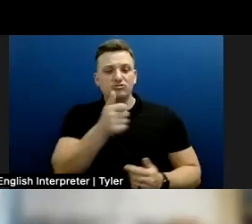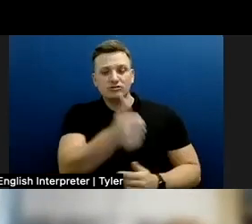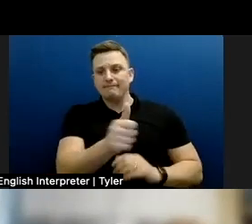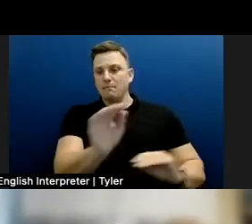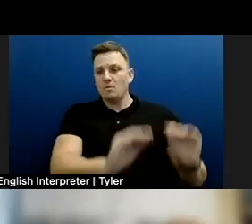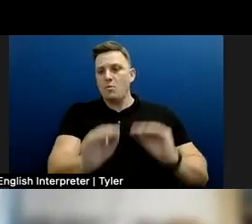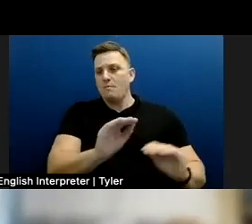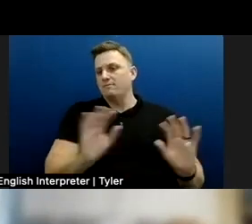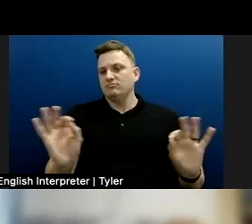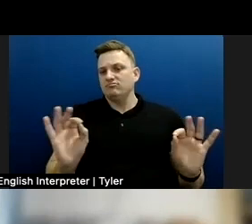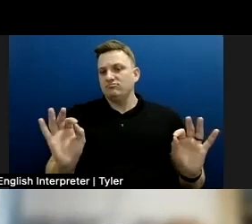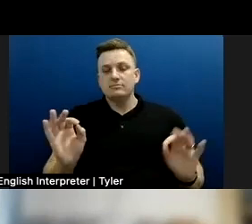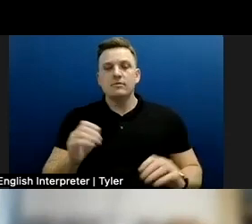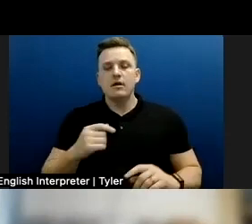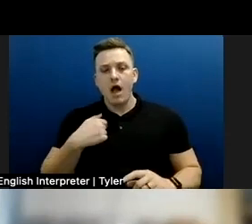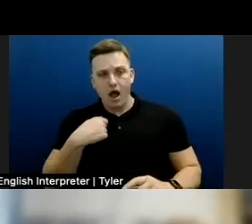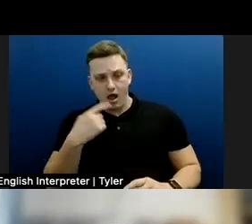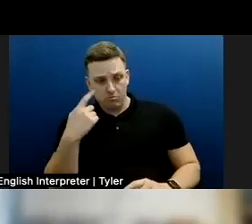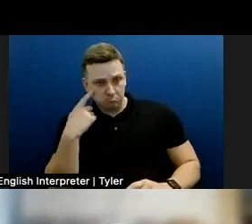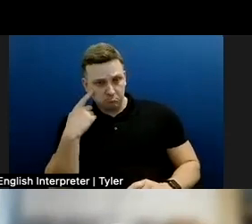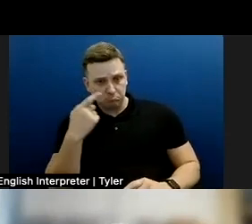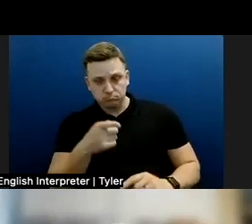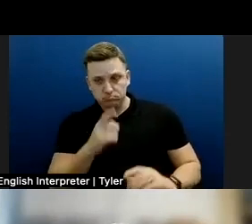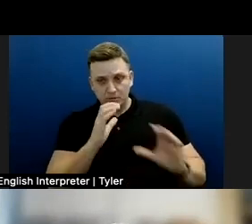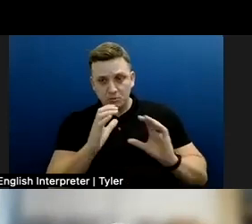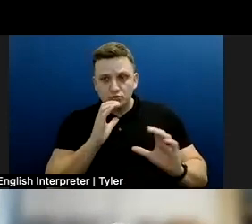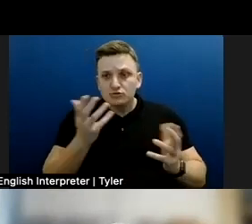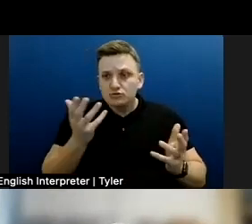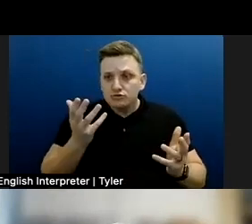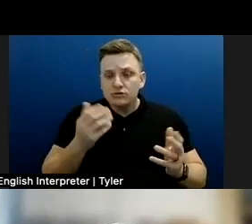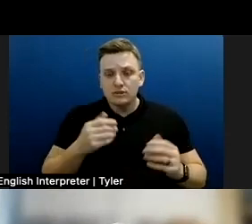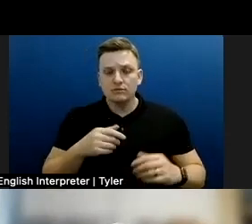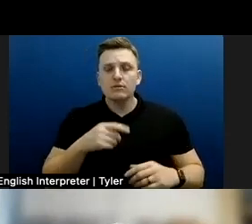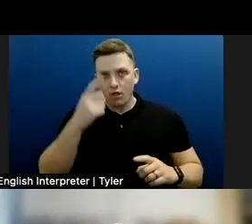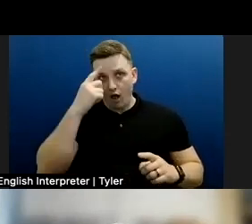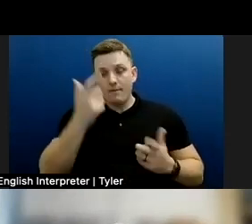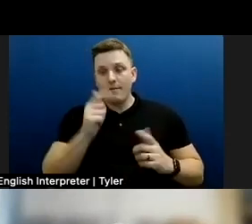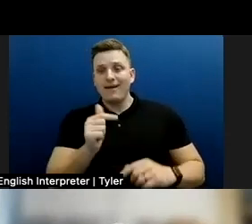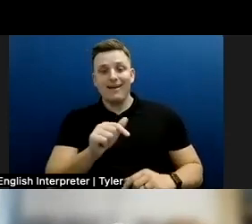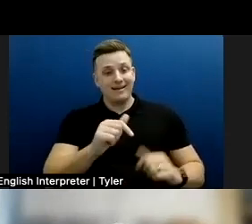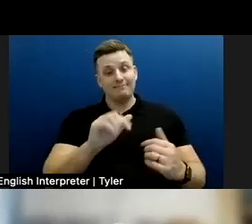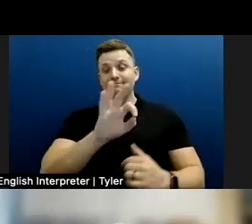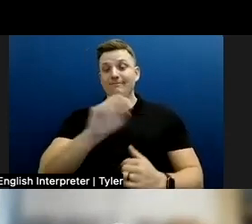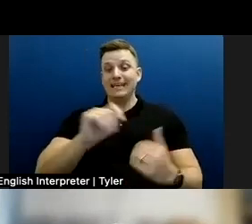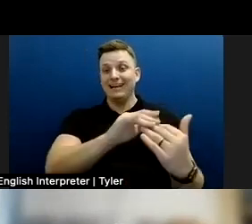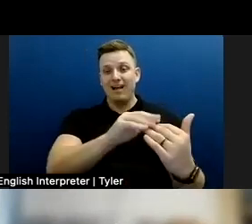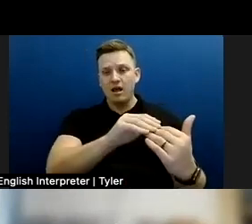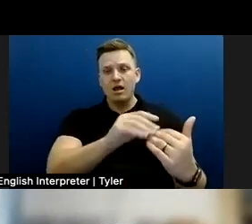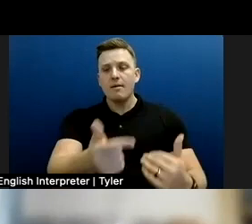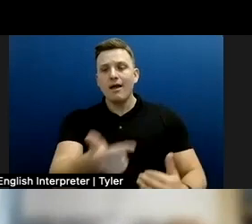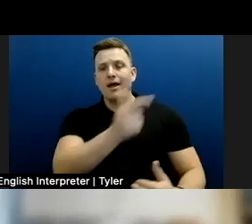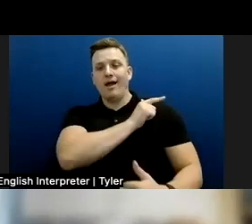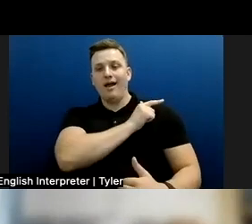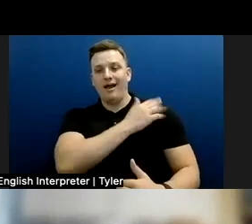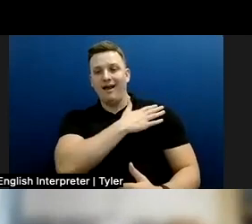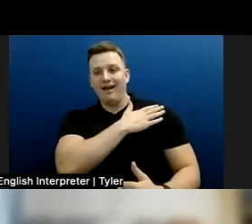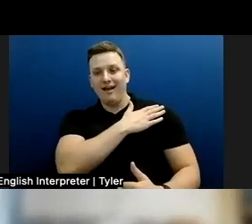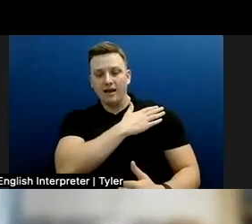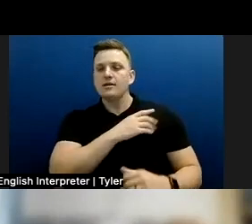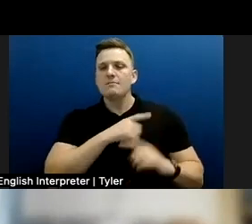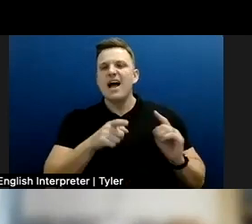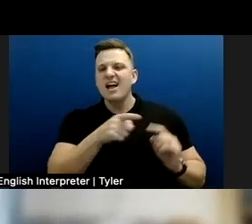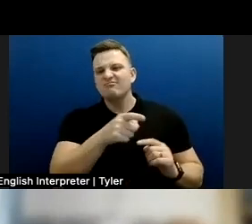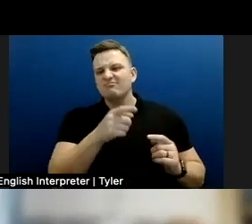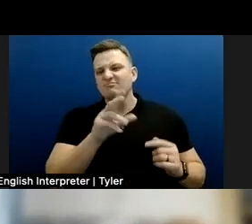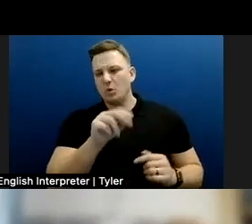readjustment in the chair, and that she wasn't saying, could you do this game up here? And her insistence seemed to be to get me back to the feet. But